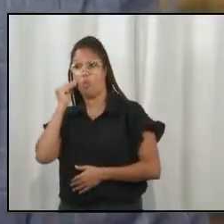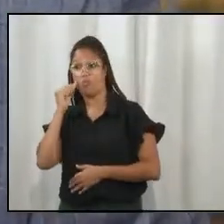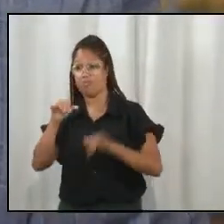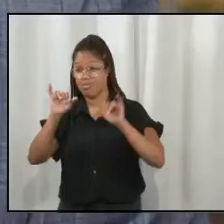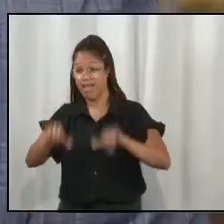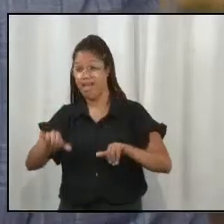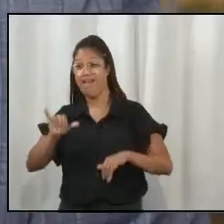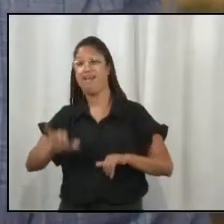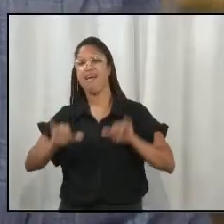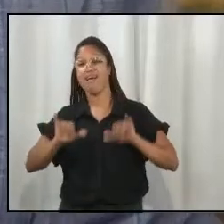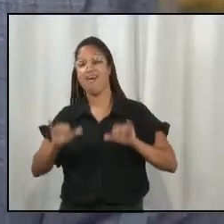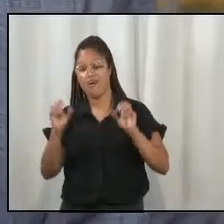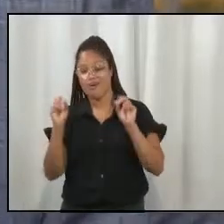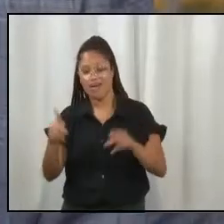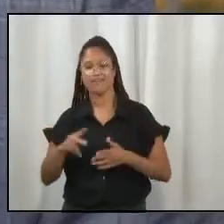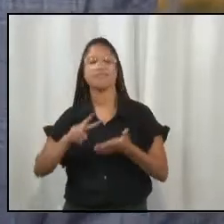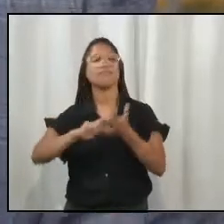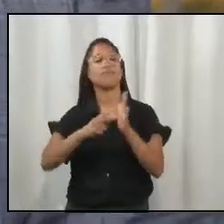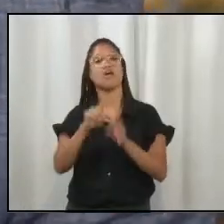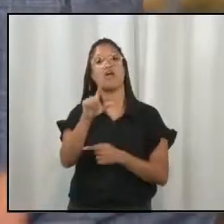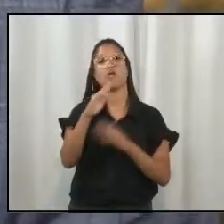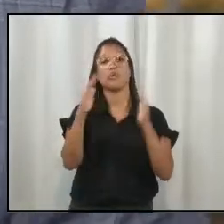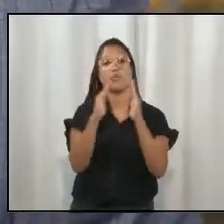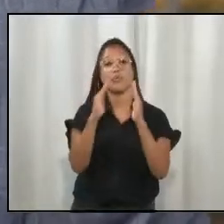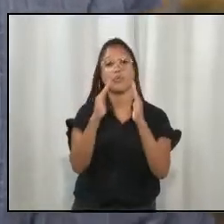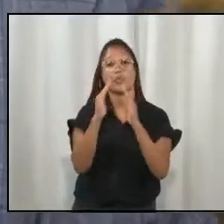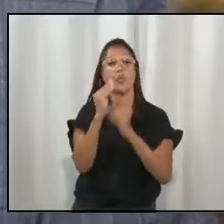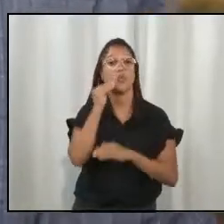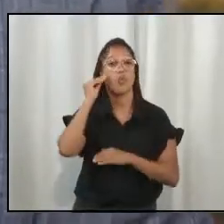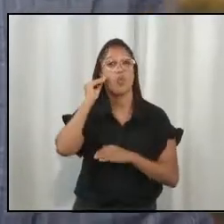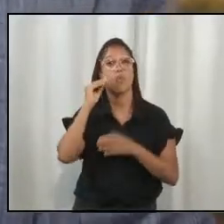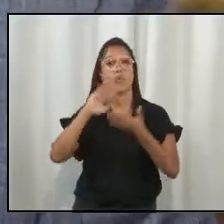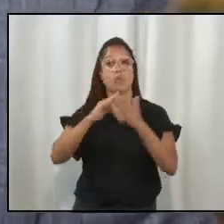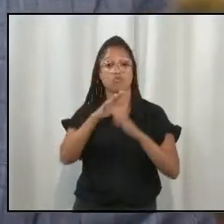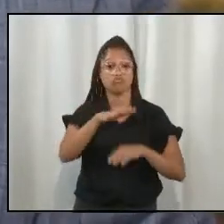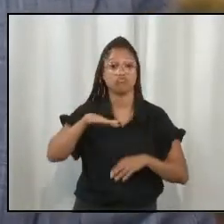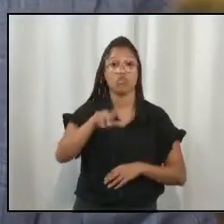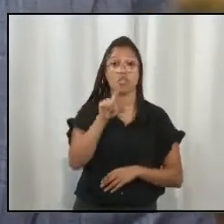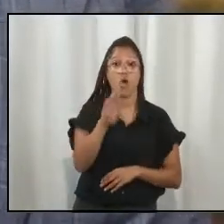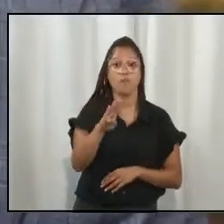one of our goals within our declaration of a local